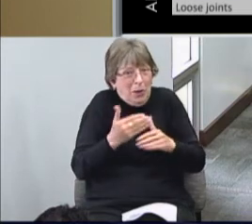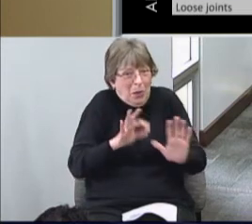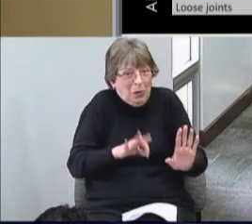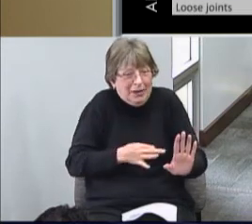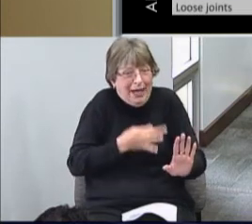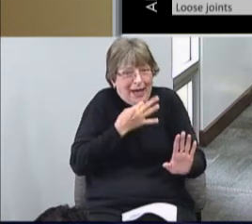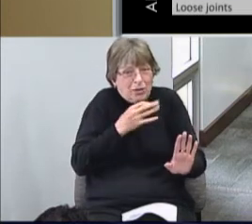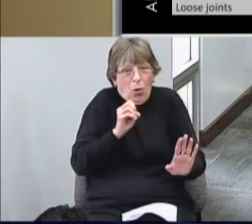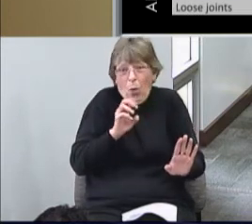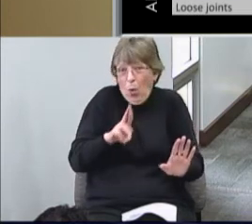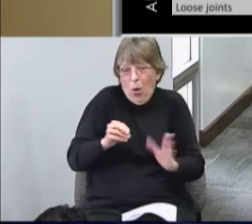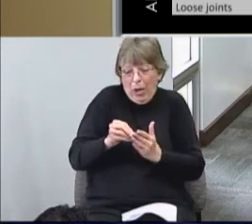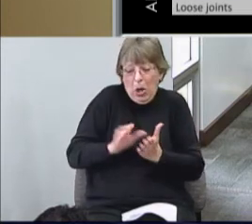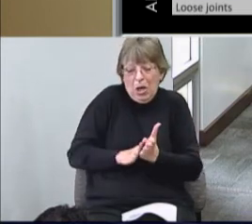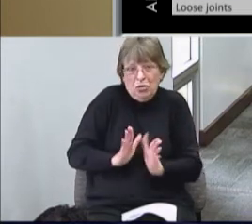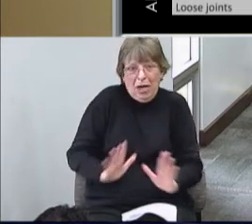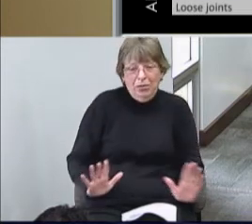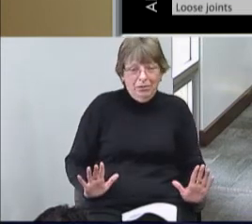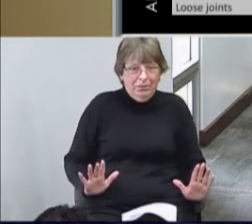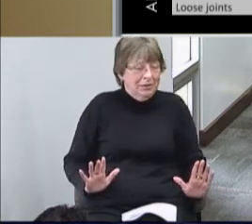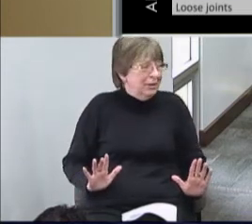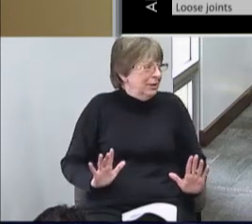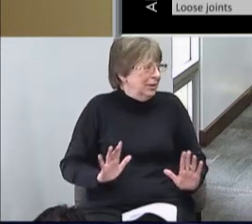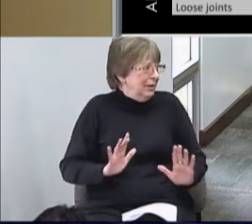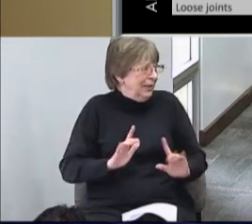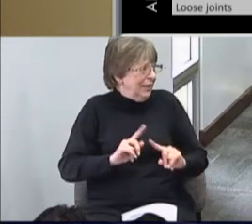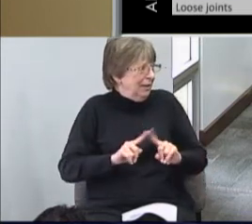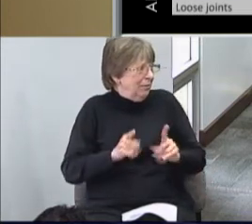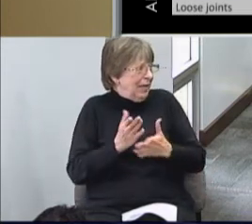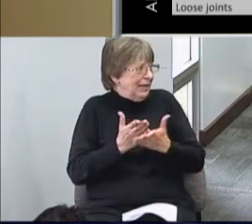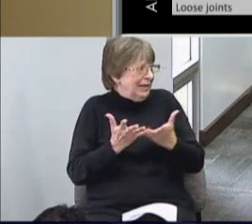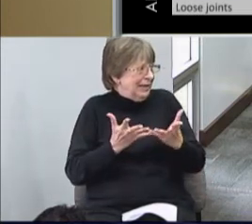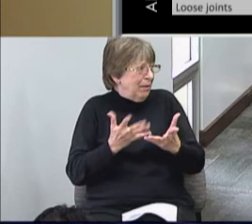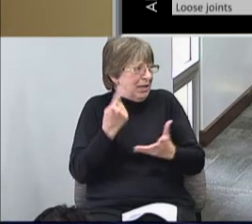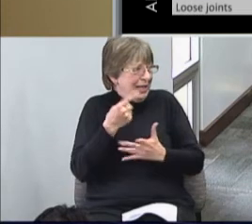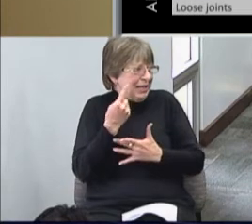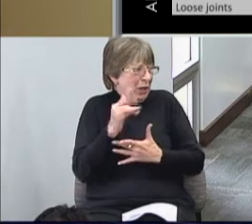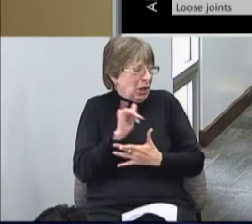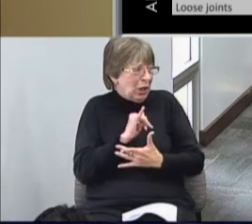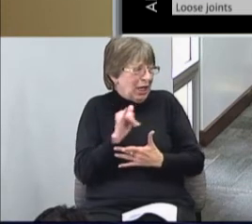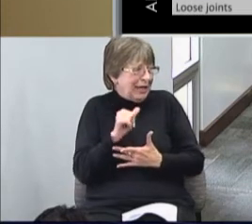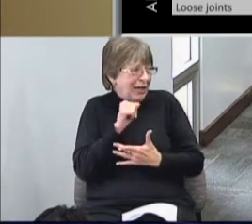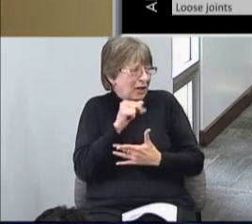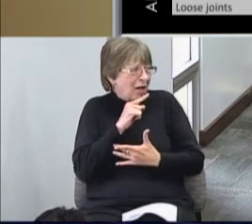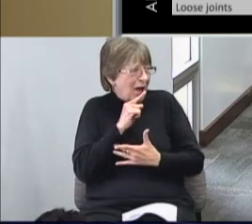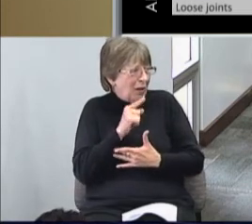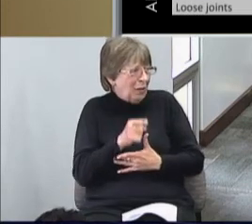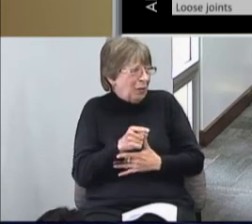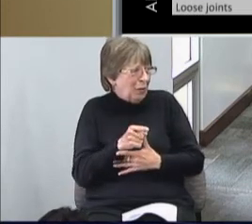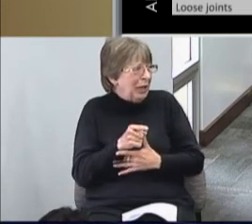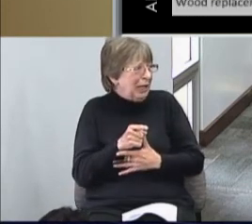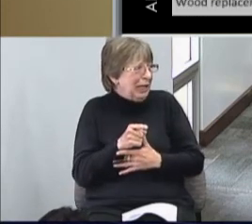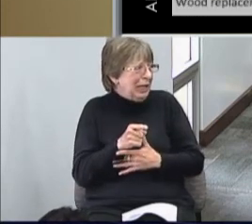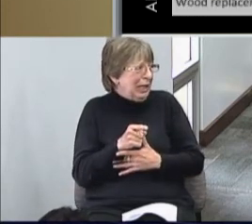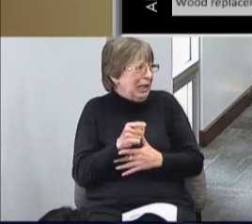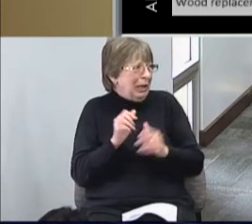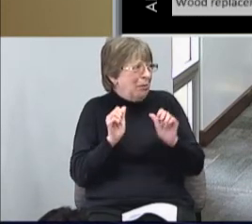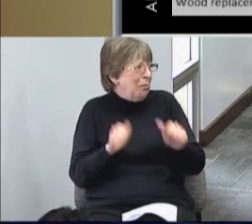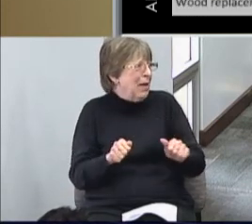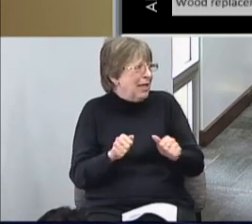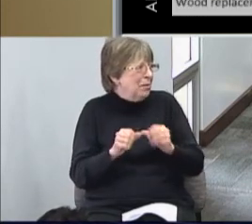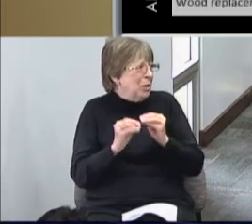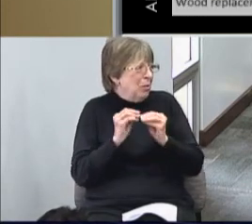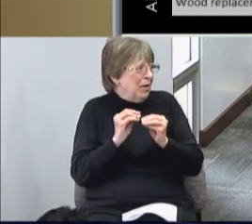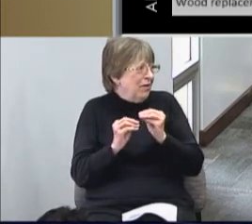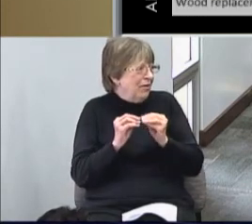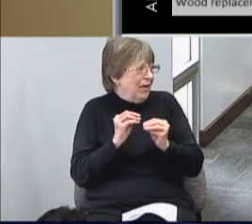or a contractor, but some of these do look like they're not really very repairable, and others I think probably